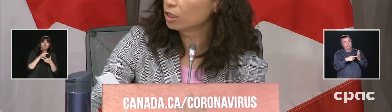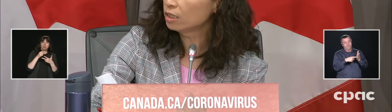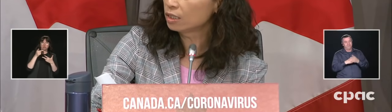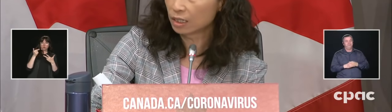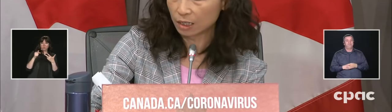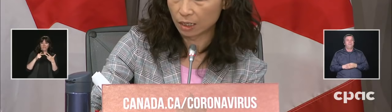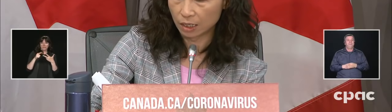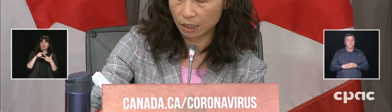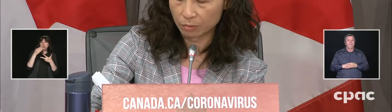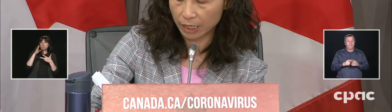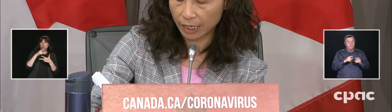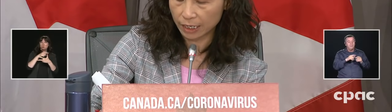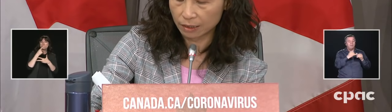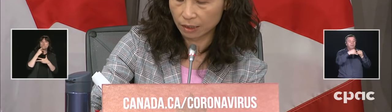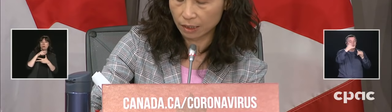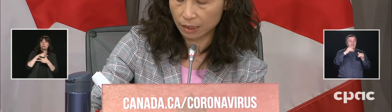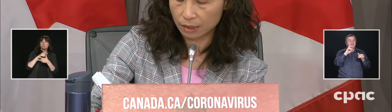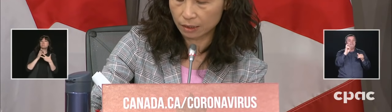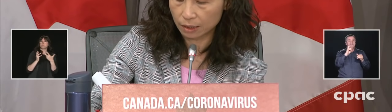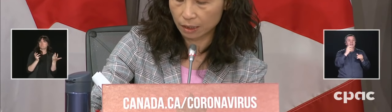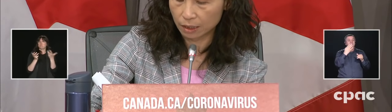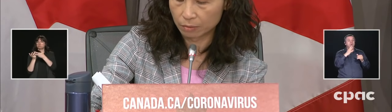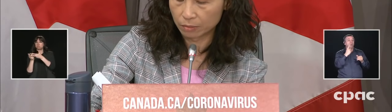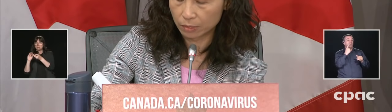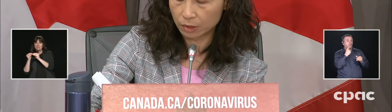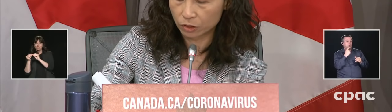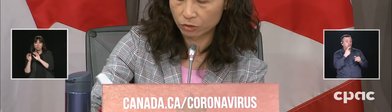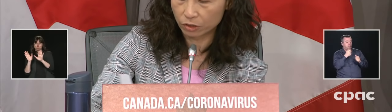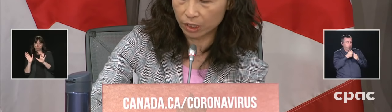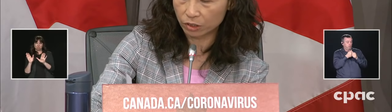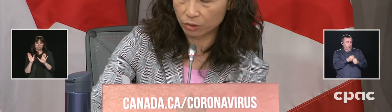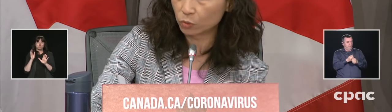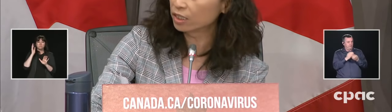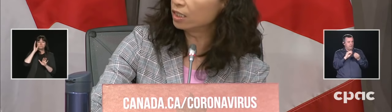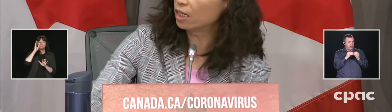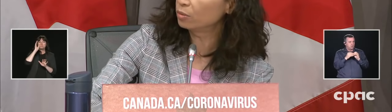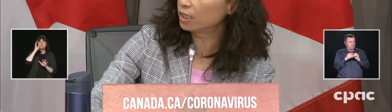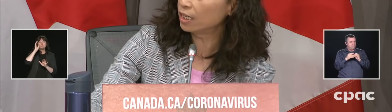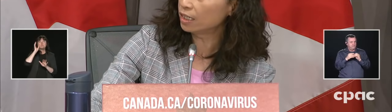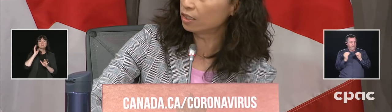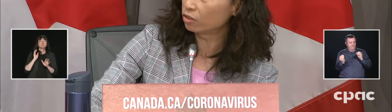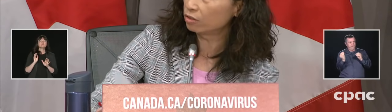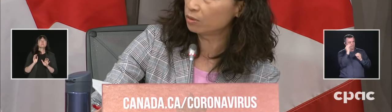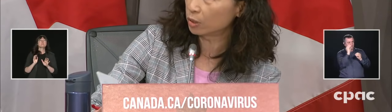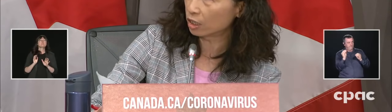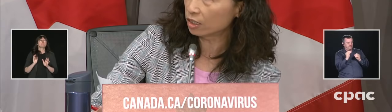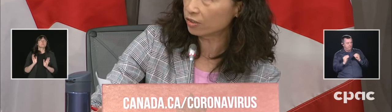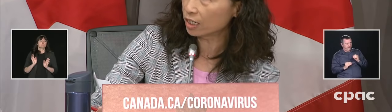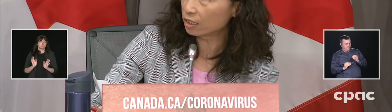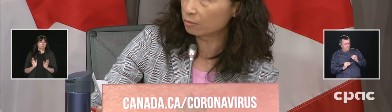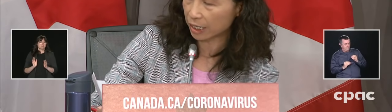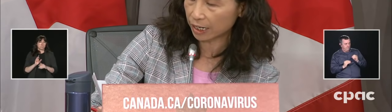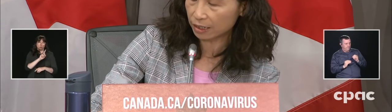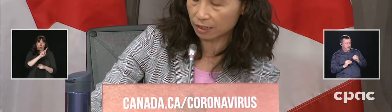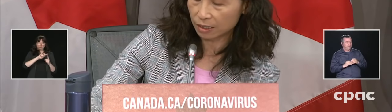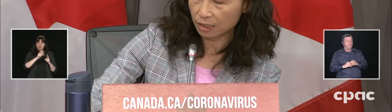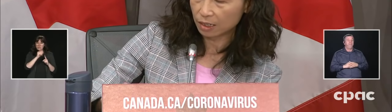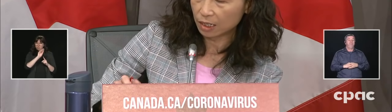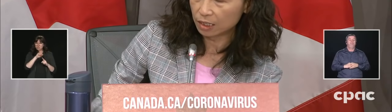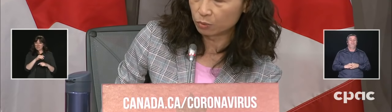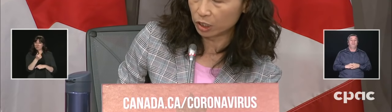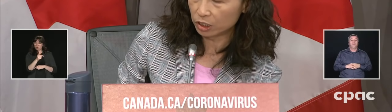those numbers. And these... the 1 to 10% in the green bars at the